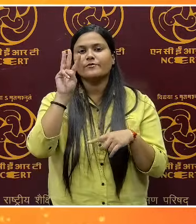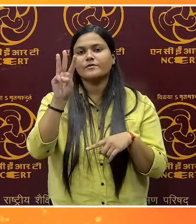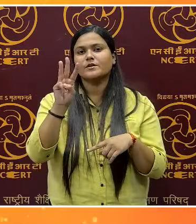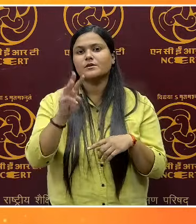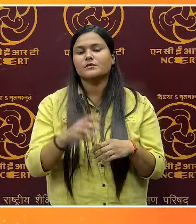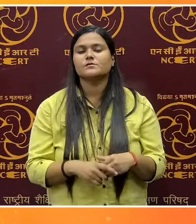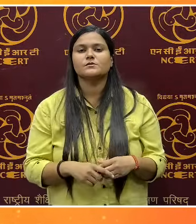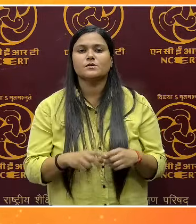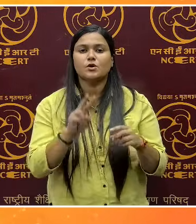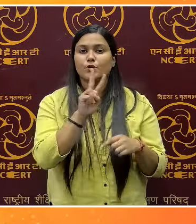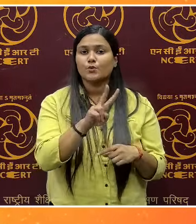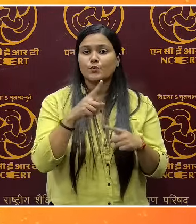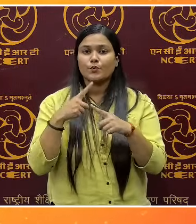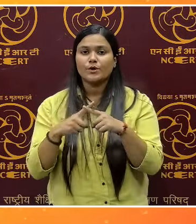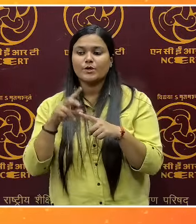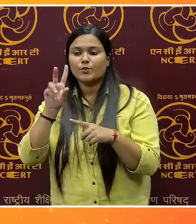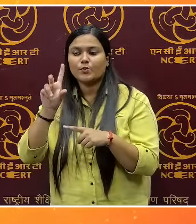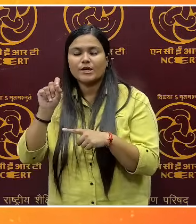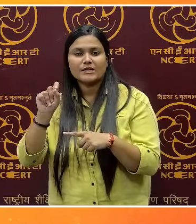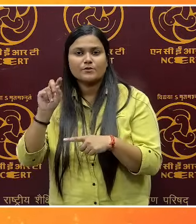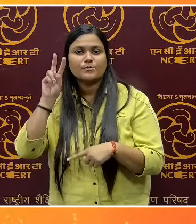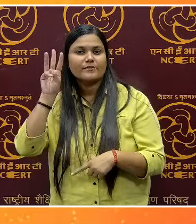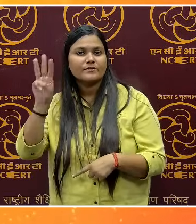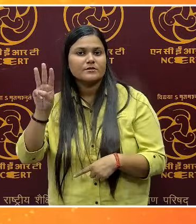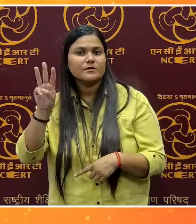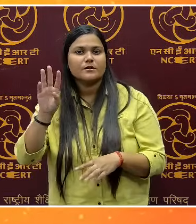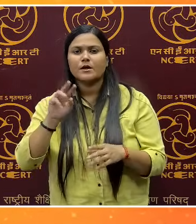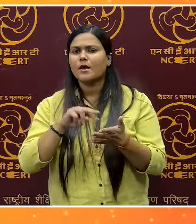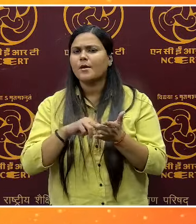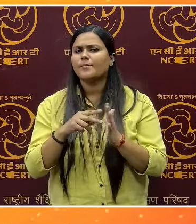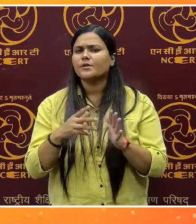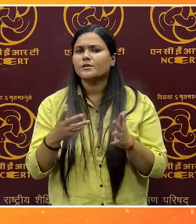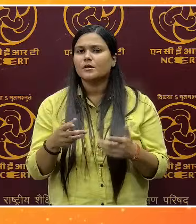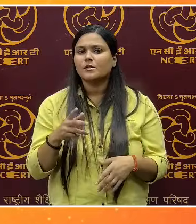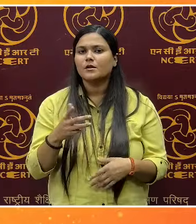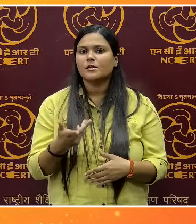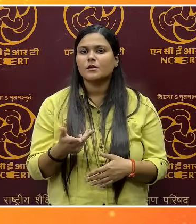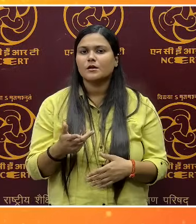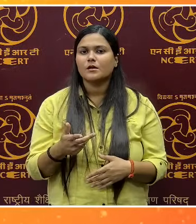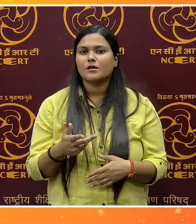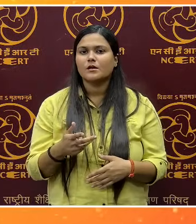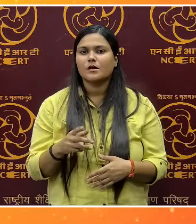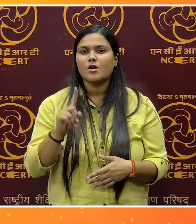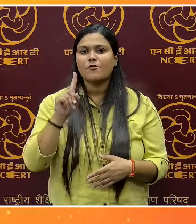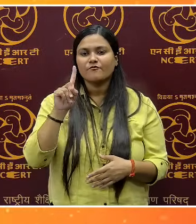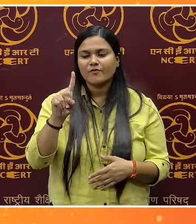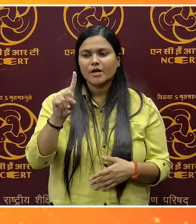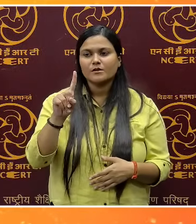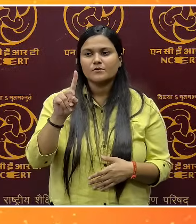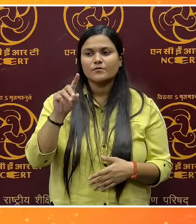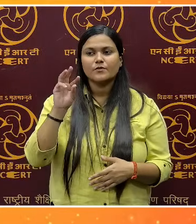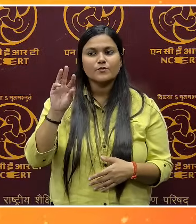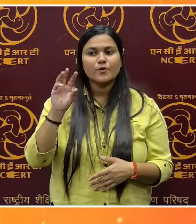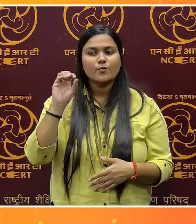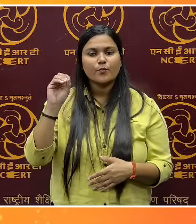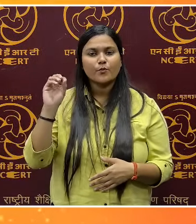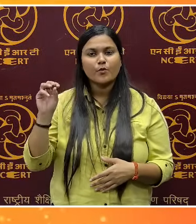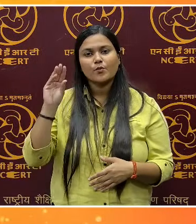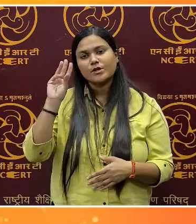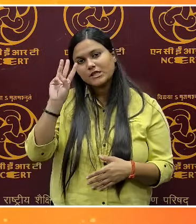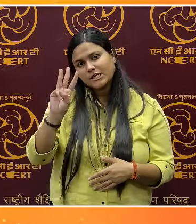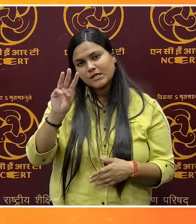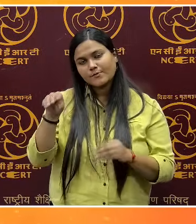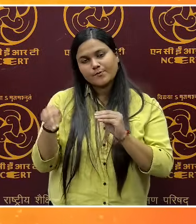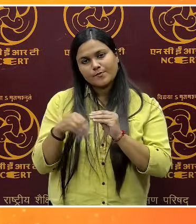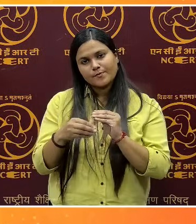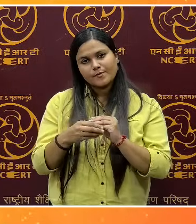down 2 into 10 to the power 3 means it is 1 followed by 3 Okay, zeros. 1000. So 2 into 1000